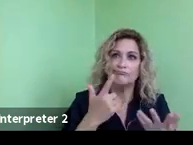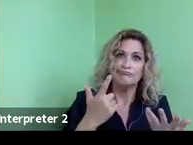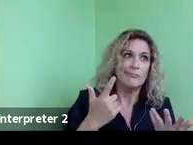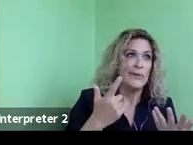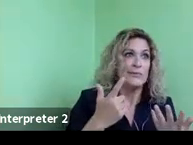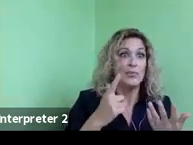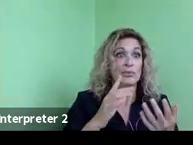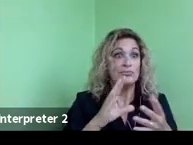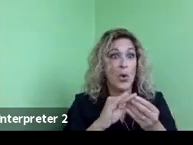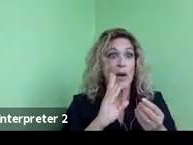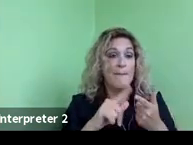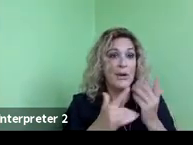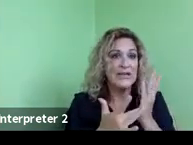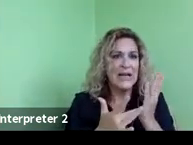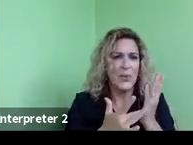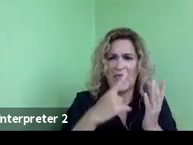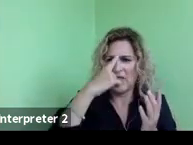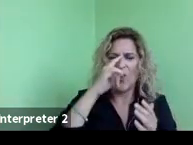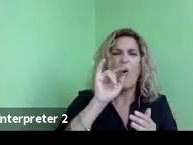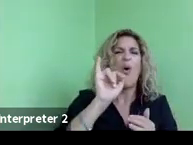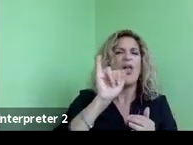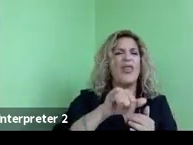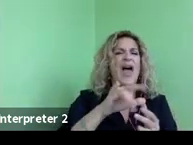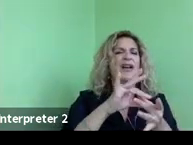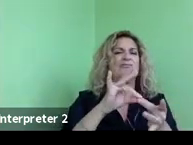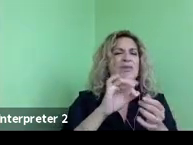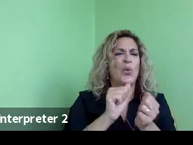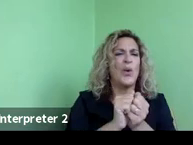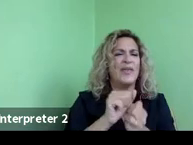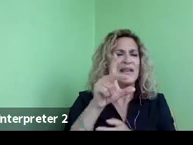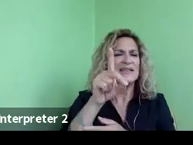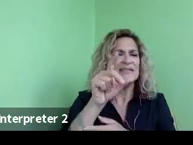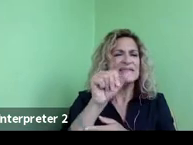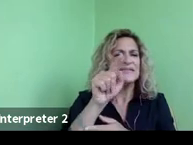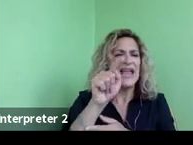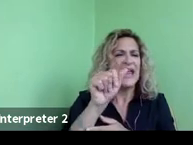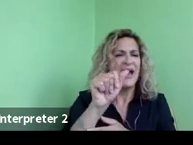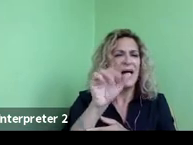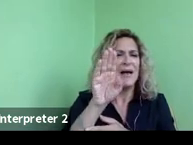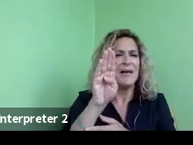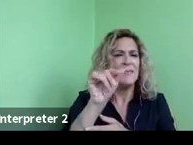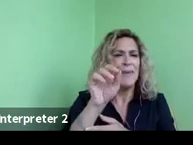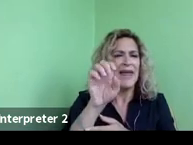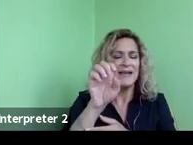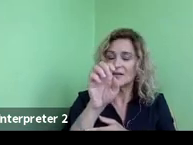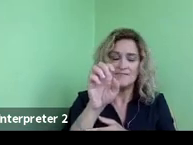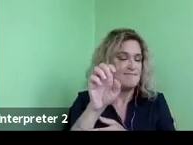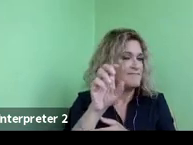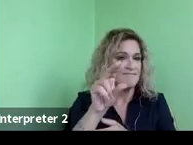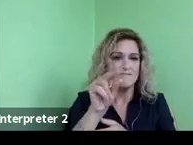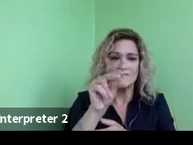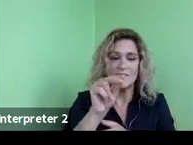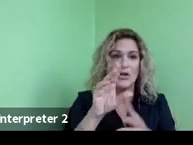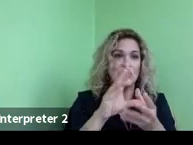databases, but I want to remind us that we're talking about a lot of other things as well. We're talking about hard